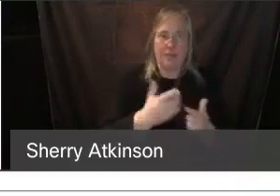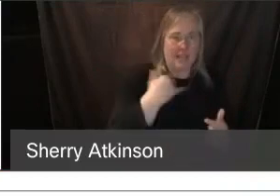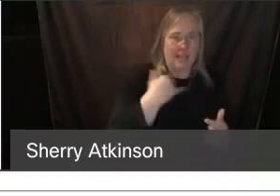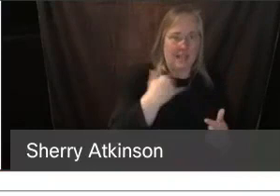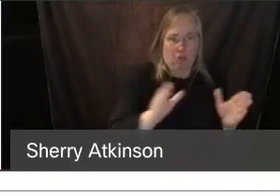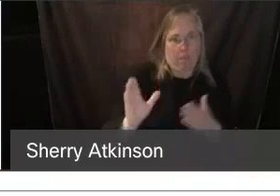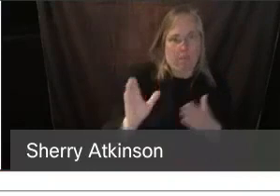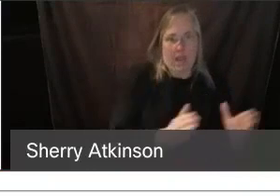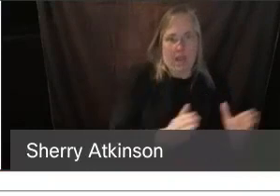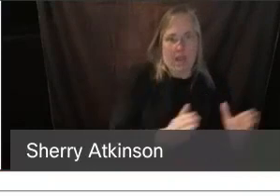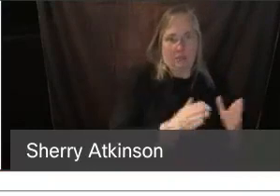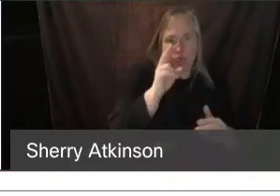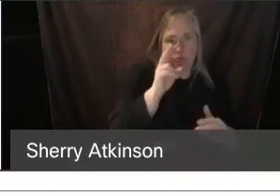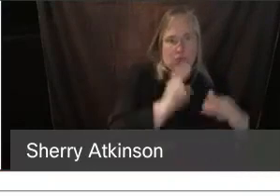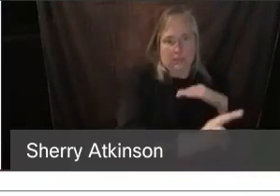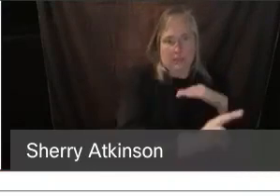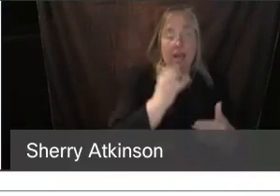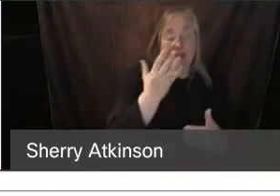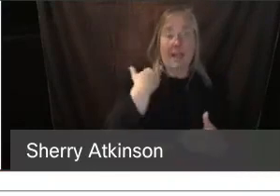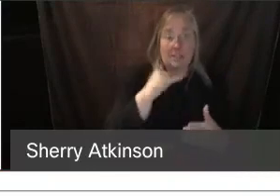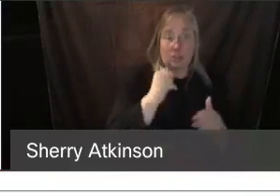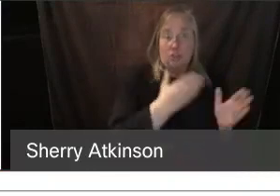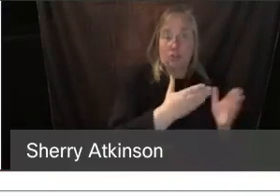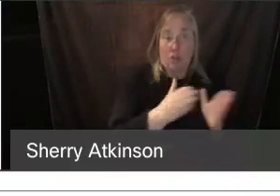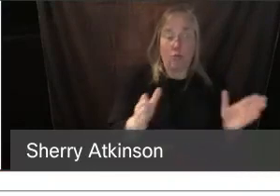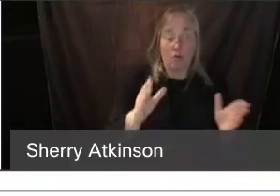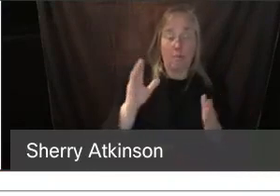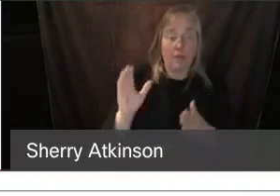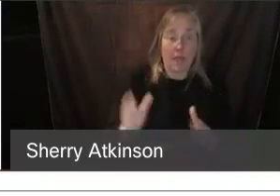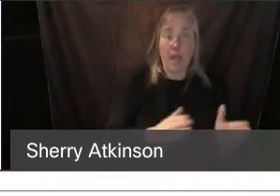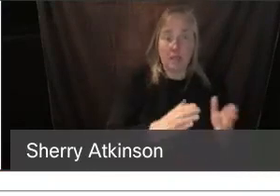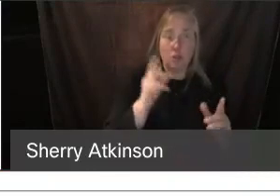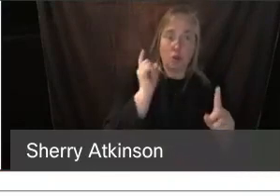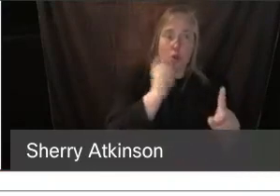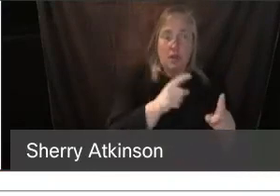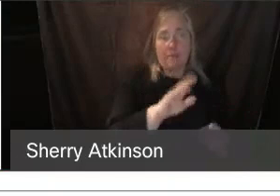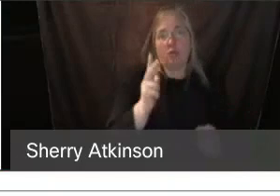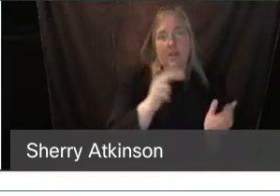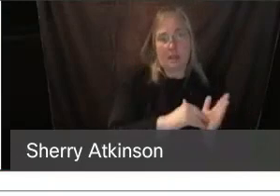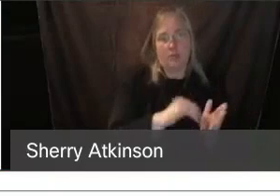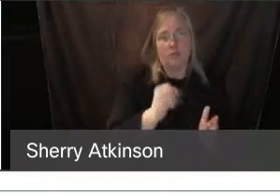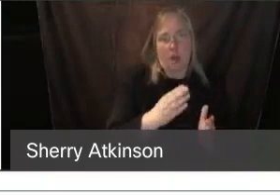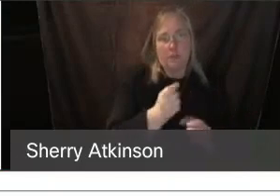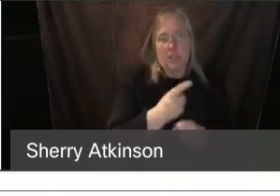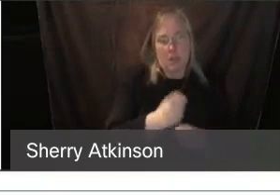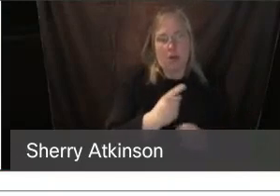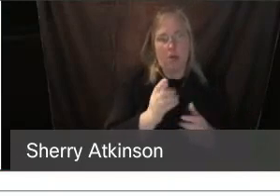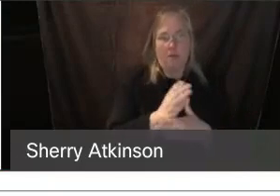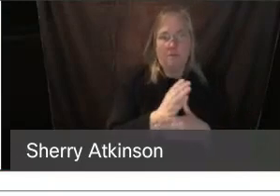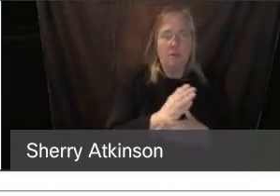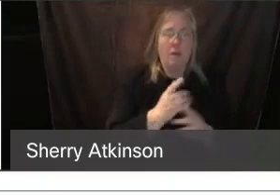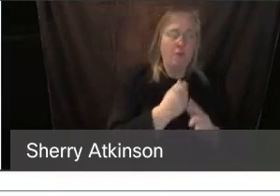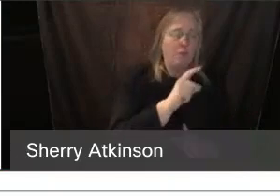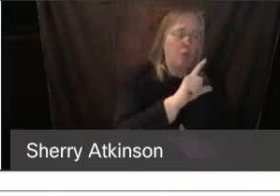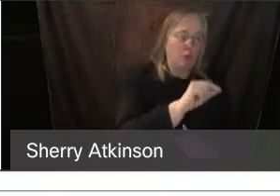last general plan targeted about 3,000 jobs per year beginning in 2010 to 2030. We've actually, if you look